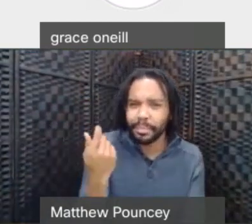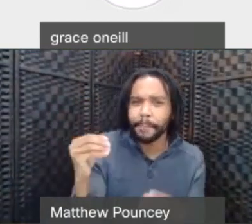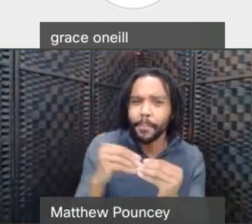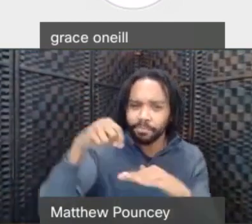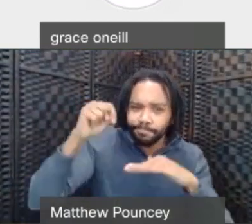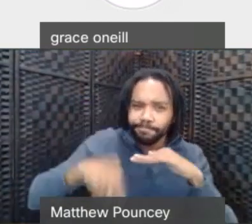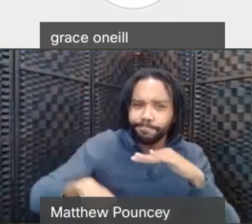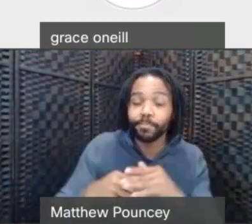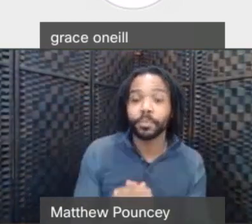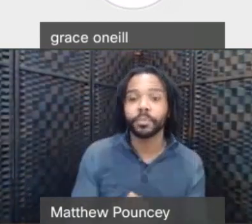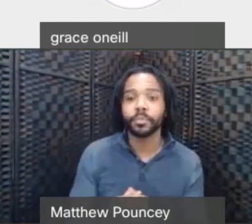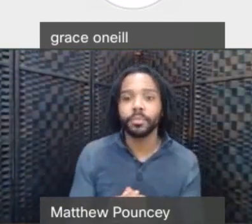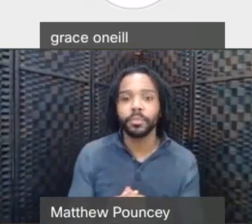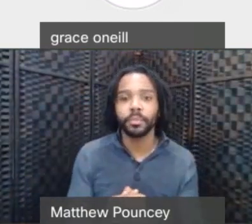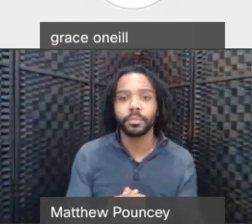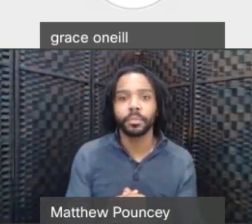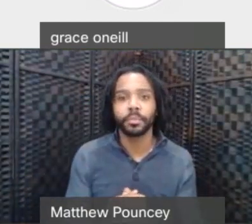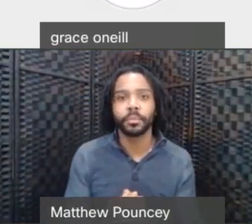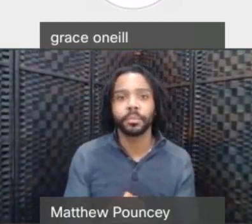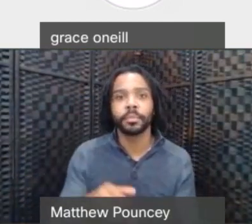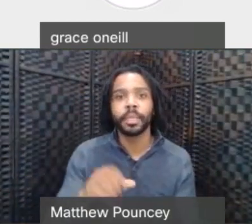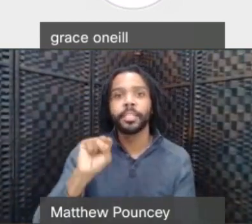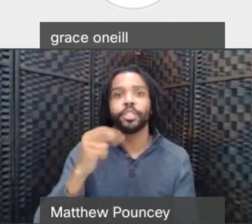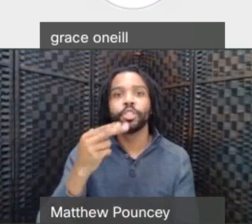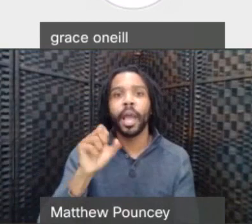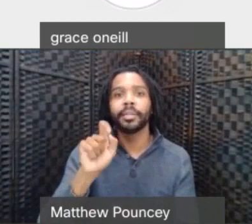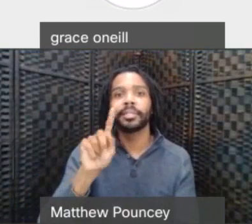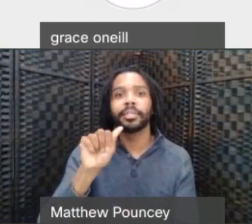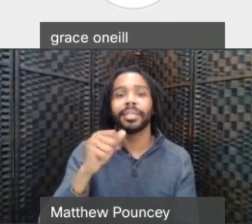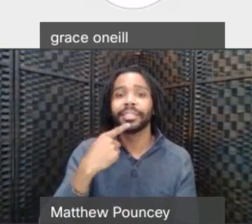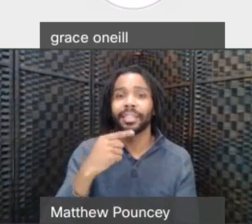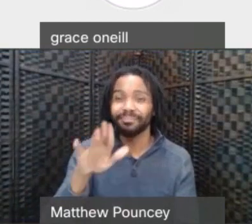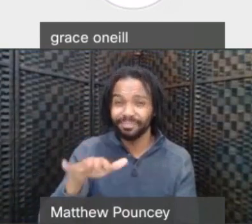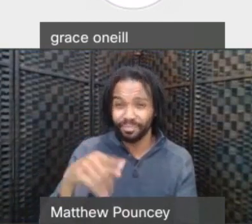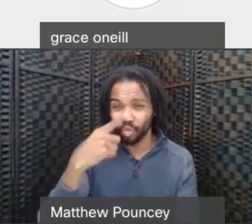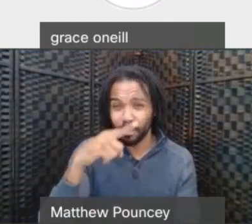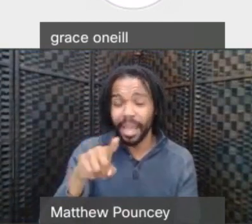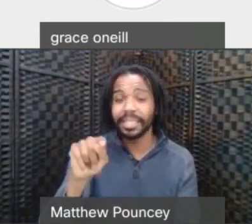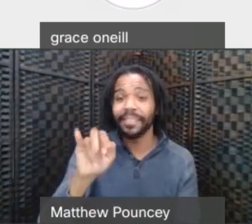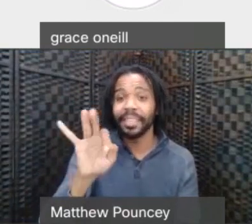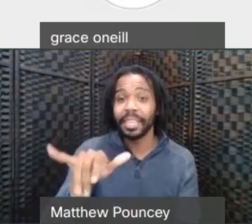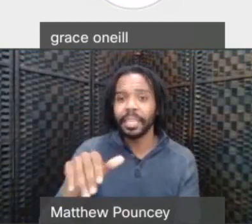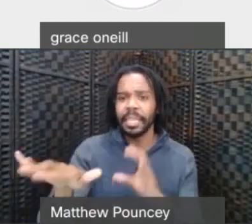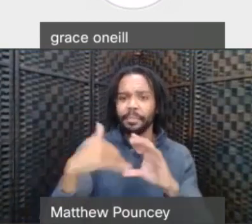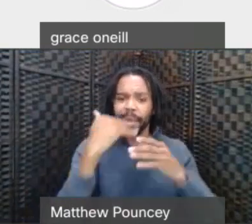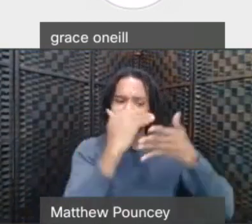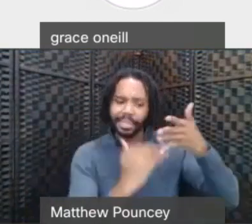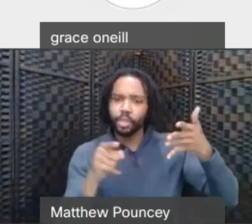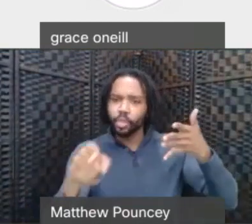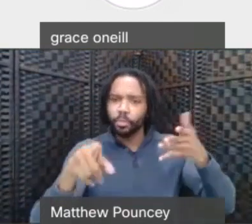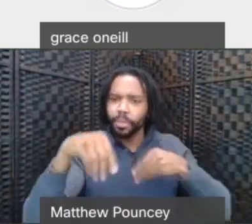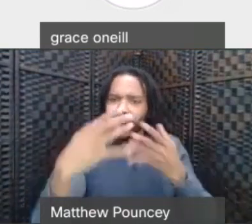And Tiffany, if you can also email me the name of the providers that are saying no, we will also have